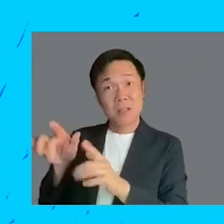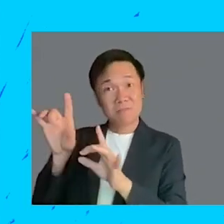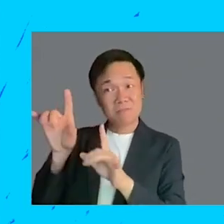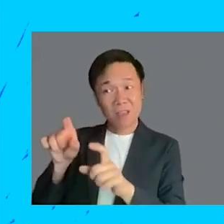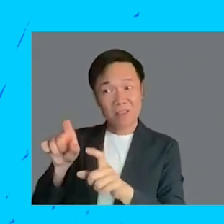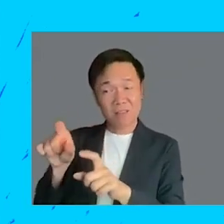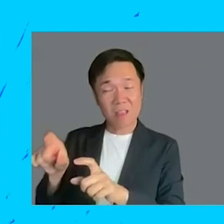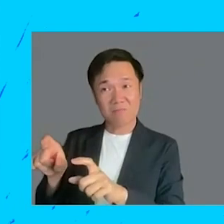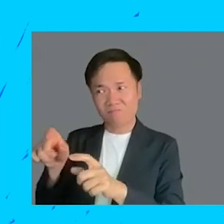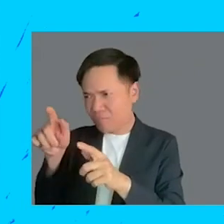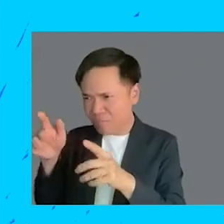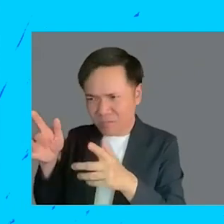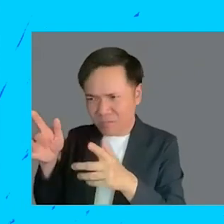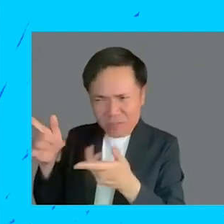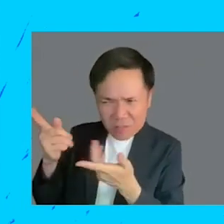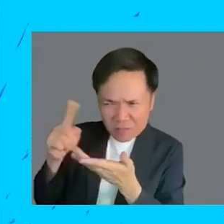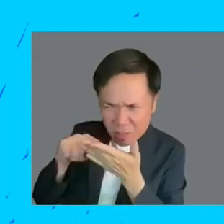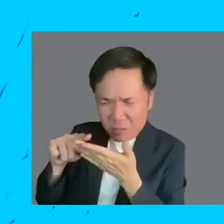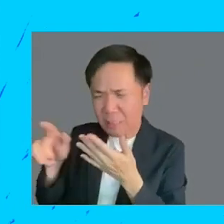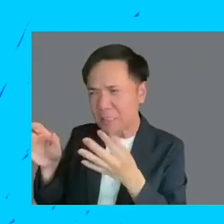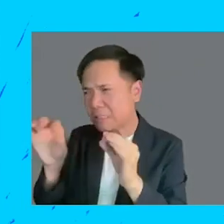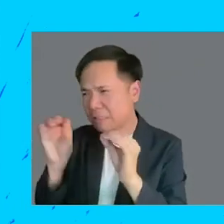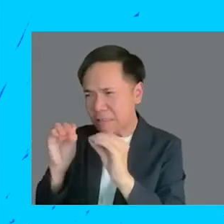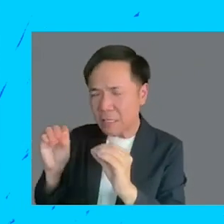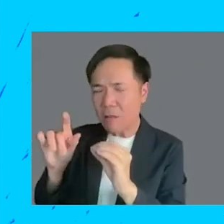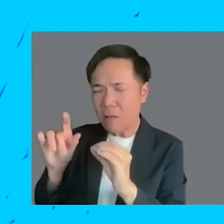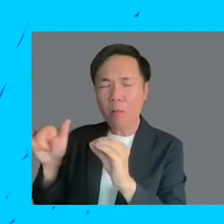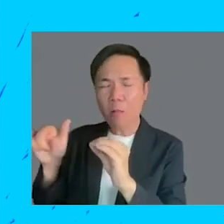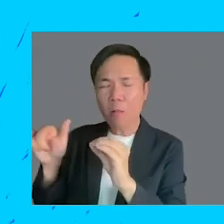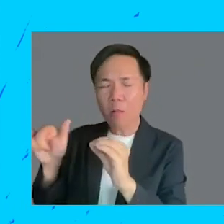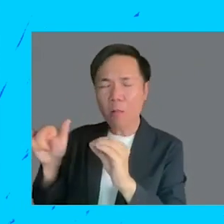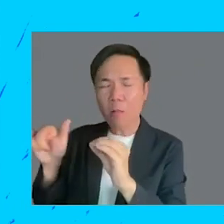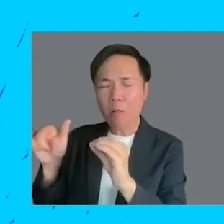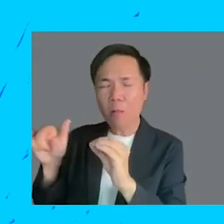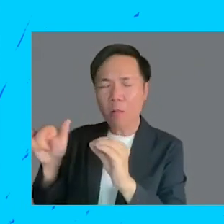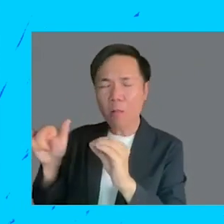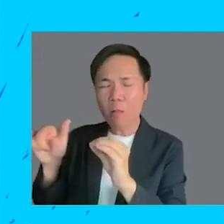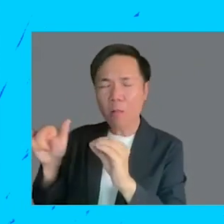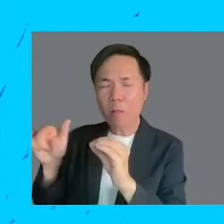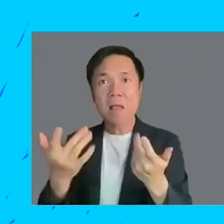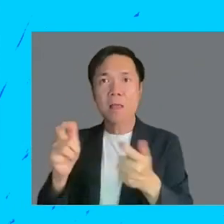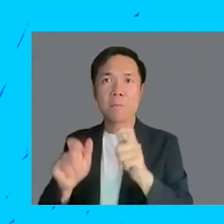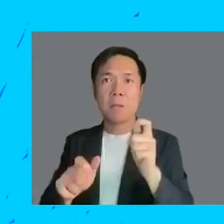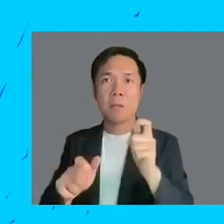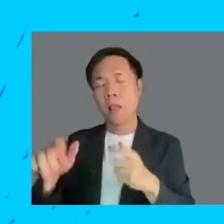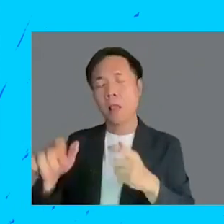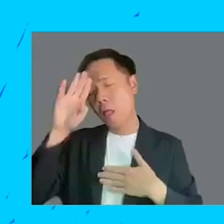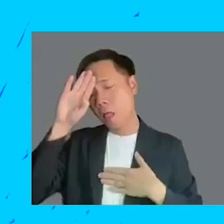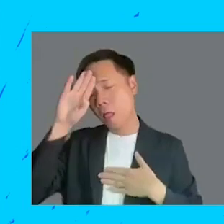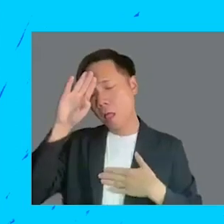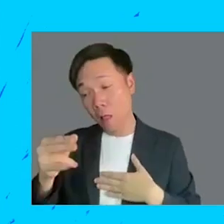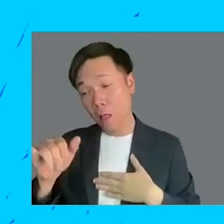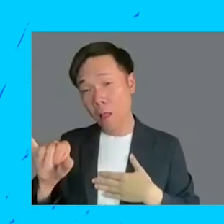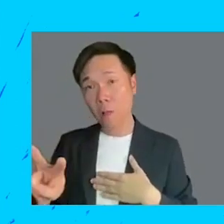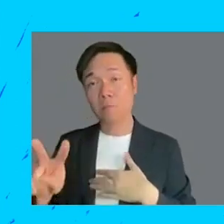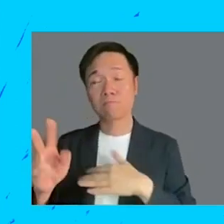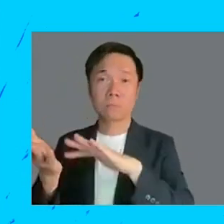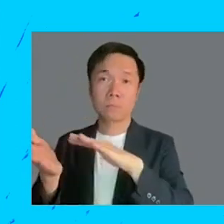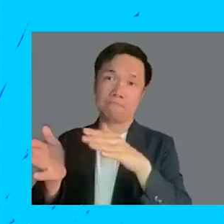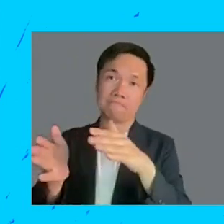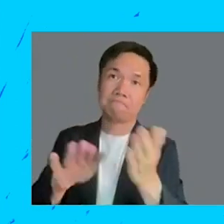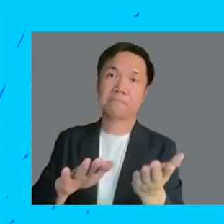Therefore, as new drugs are being recommended for HIV treatment, I am calling